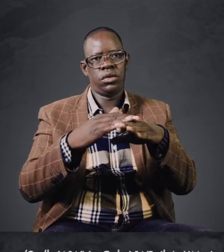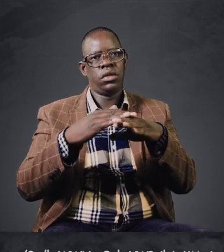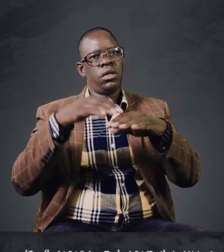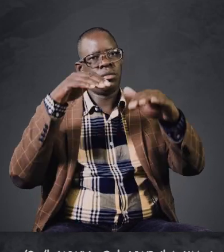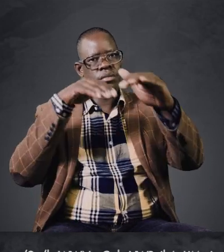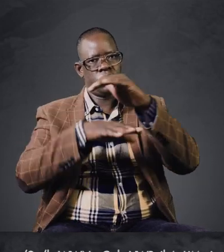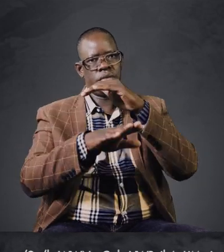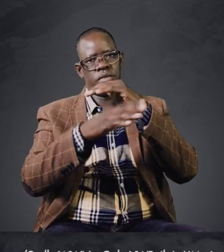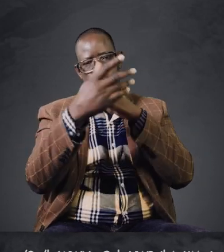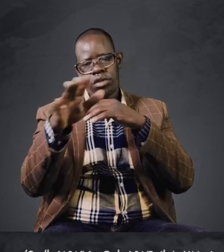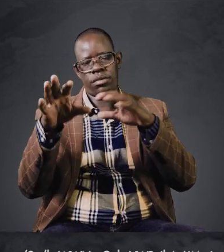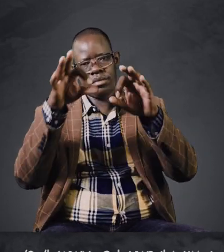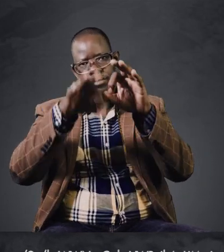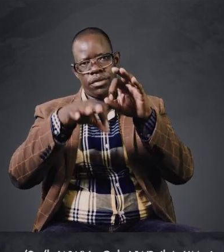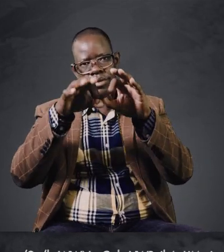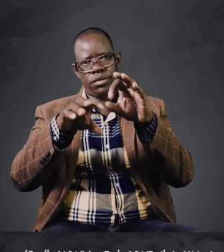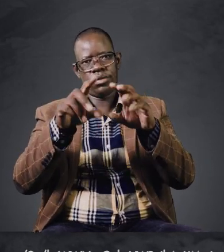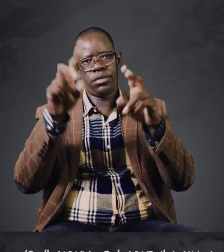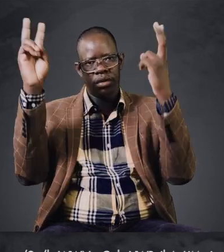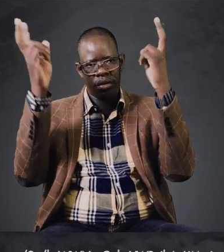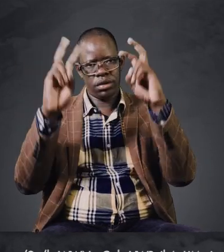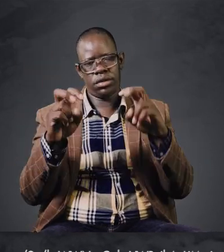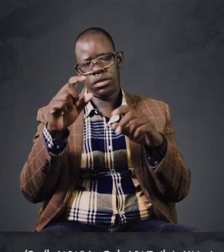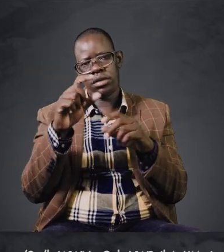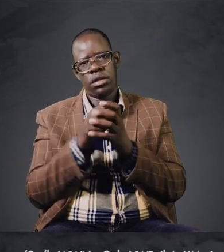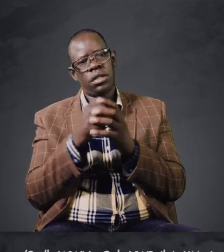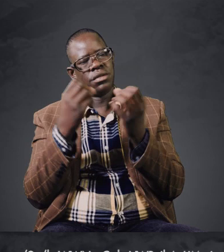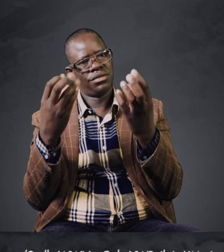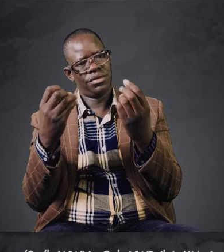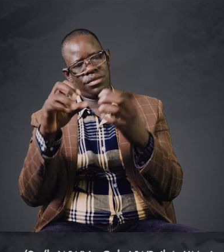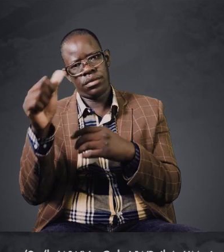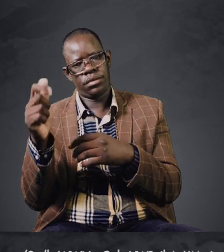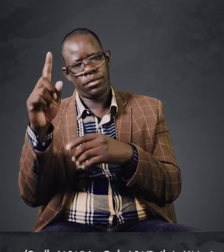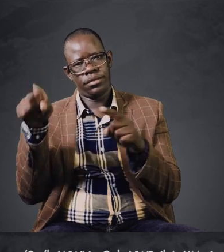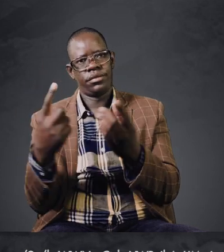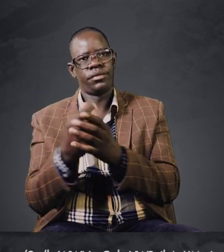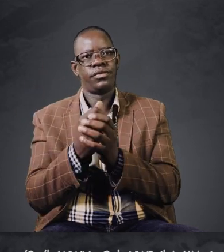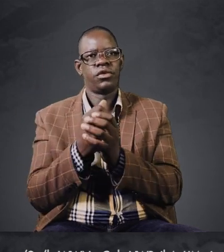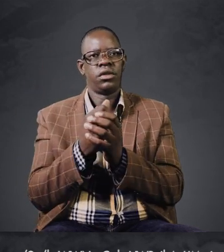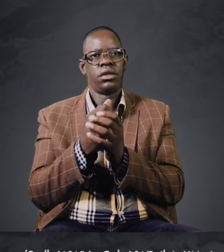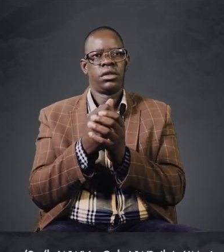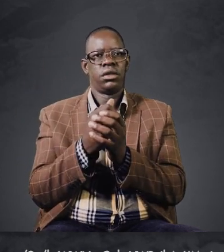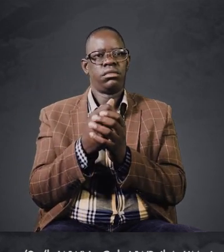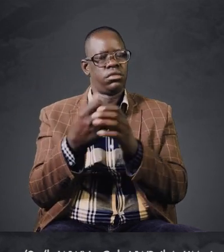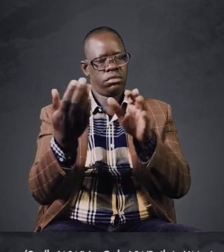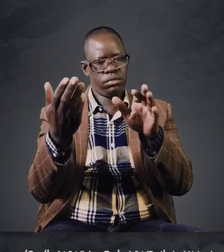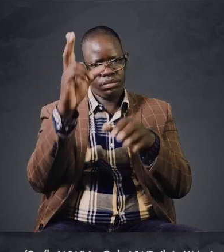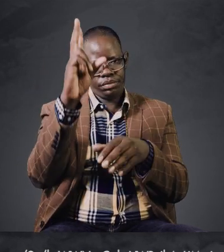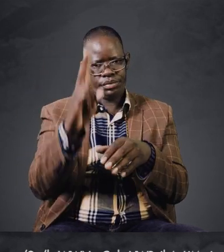bridges, water pipes, electricity lines, etc. They can also kill people.